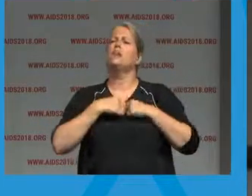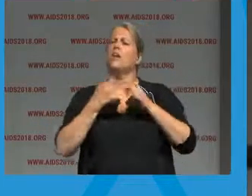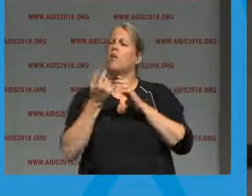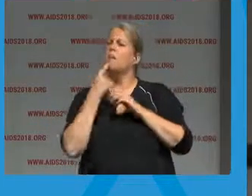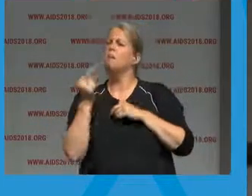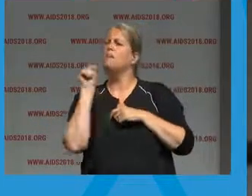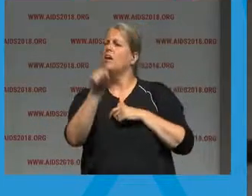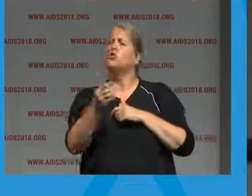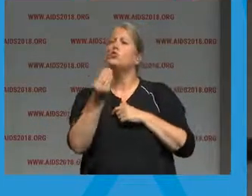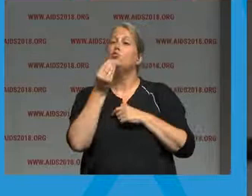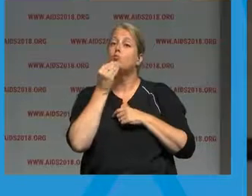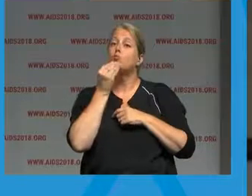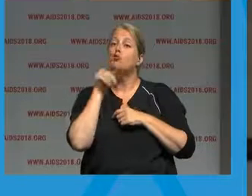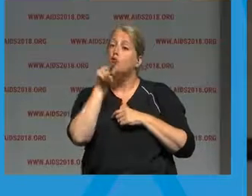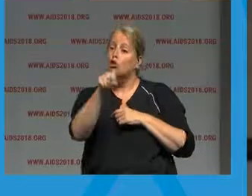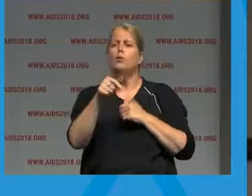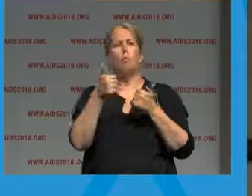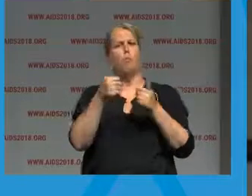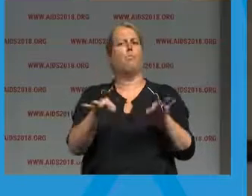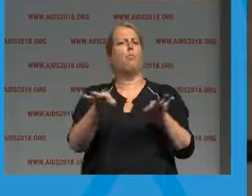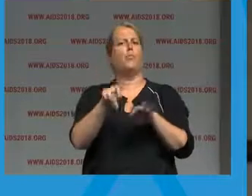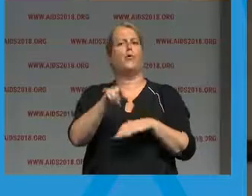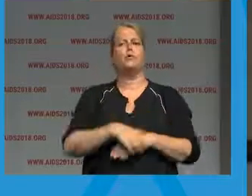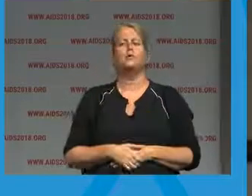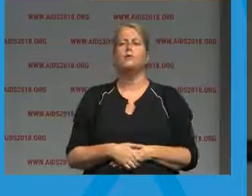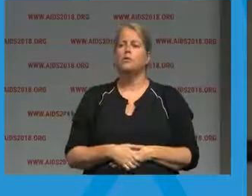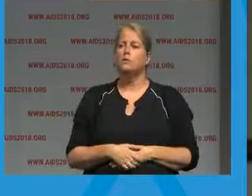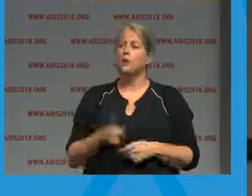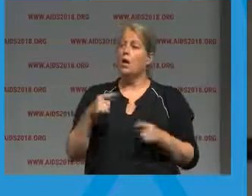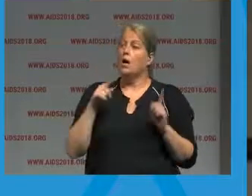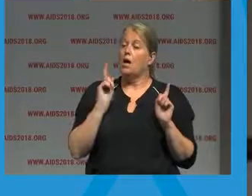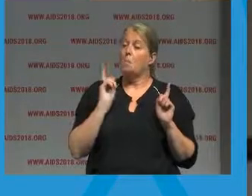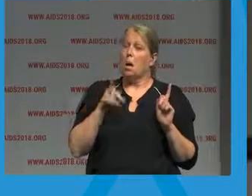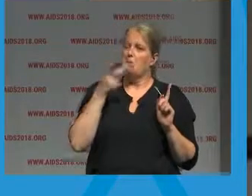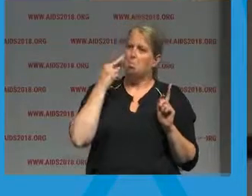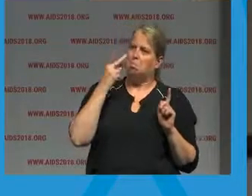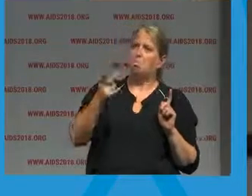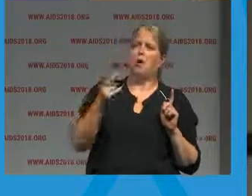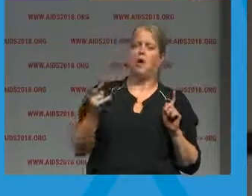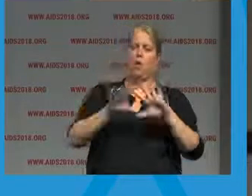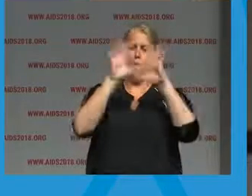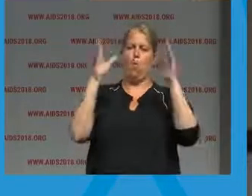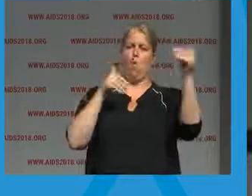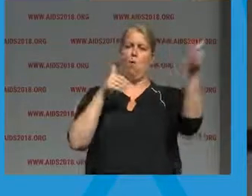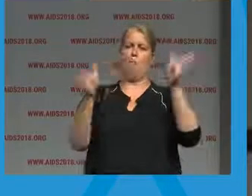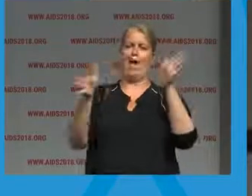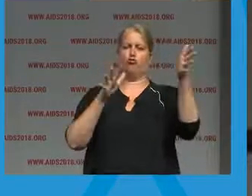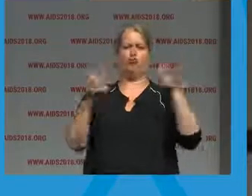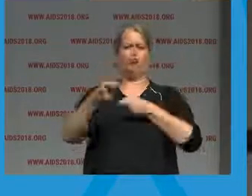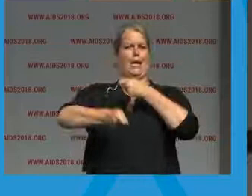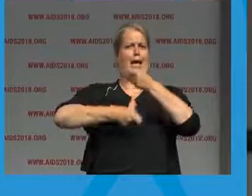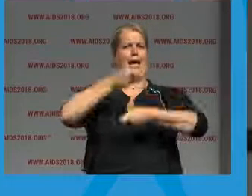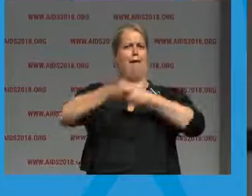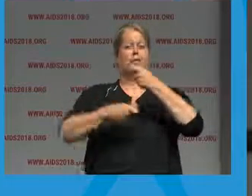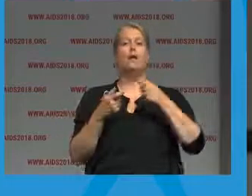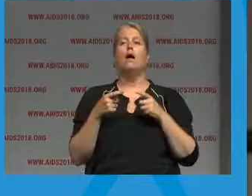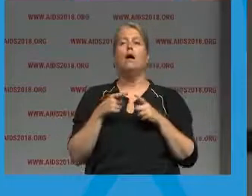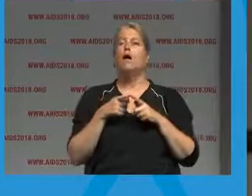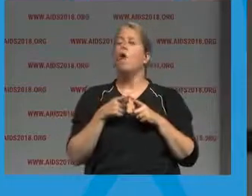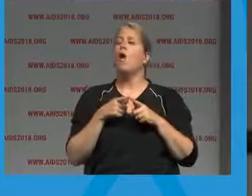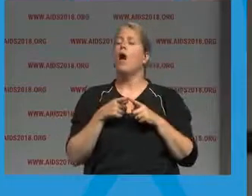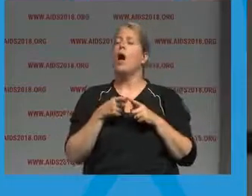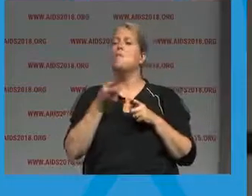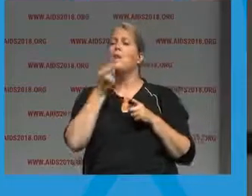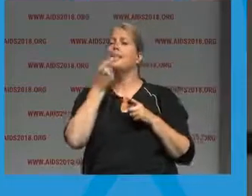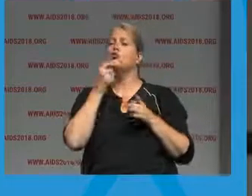very important point, and we need to actually look at a whole package of care. You cannot just give